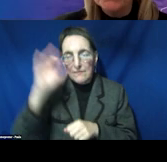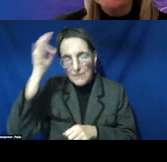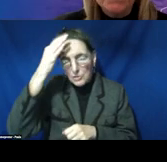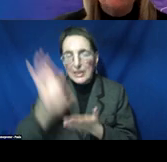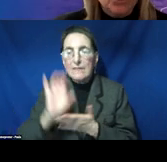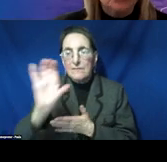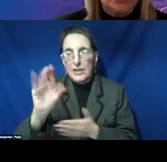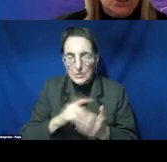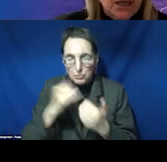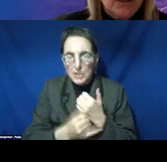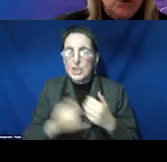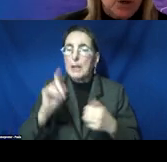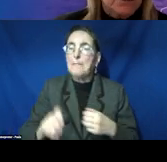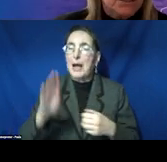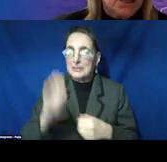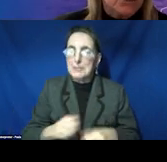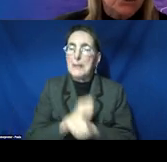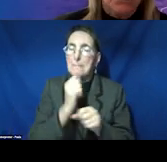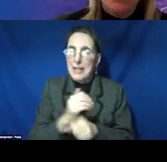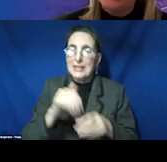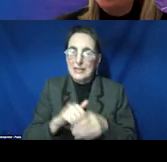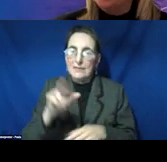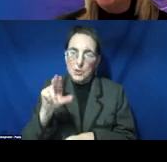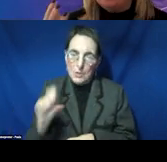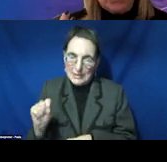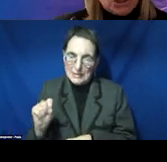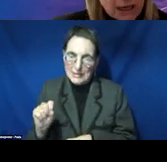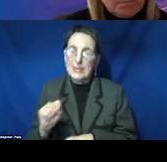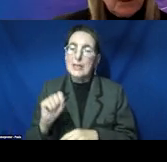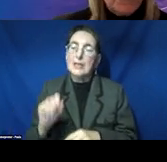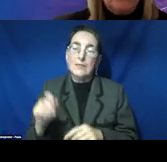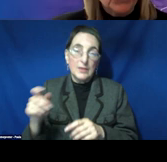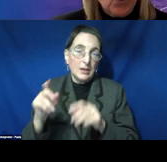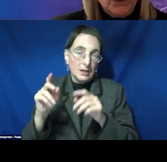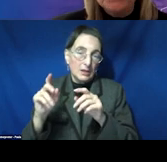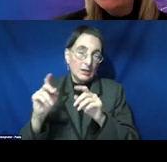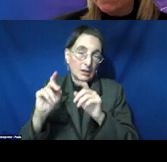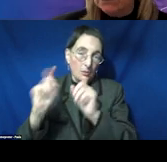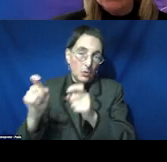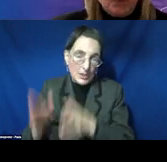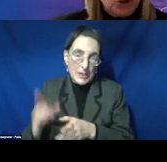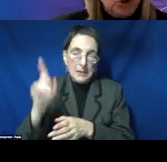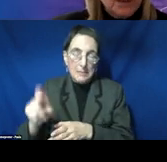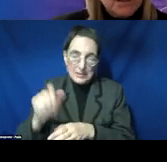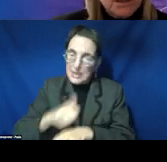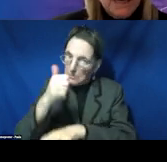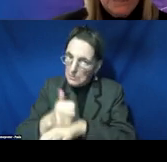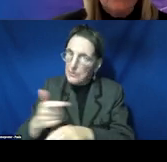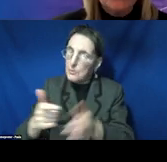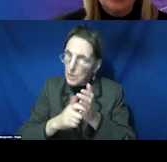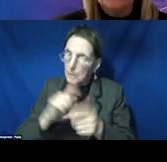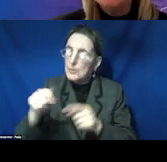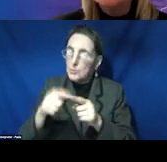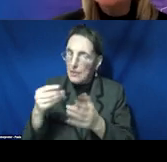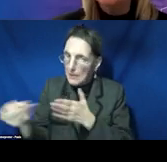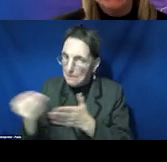projects must be produced in the United States. The awardee must implement the requirements in its procurements, and